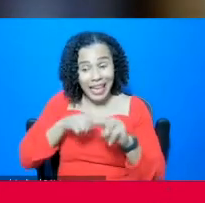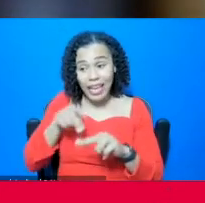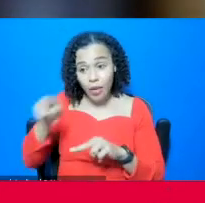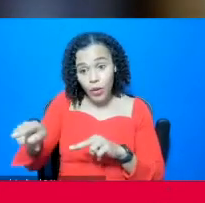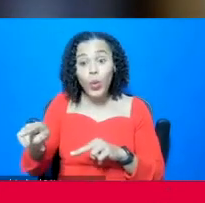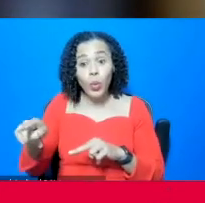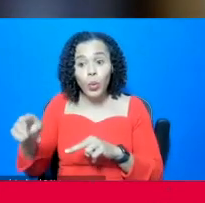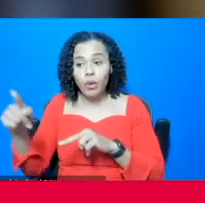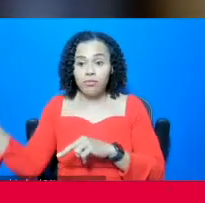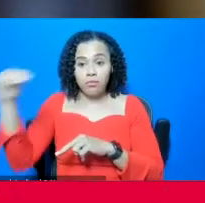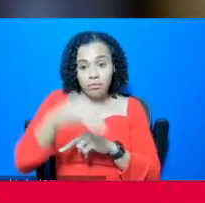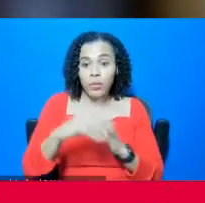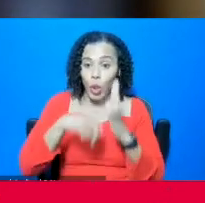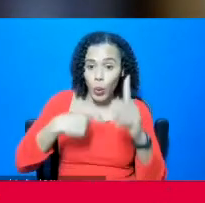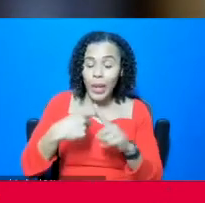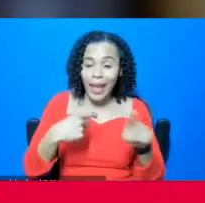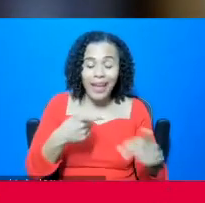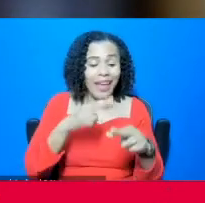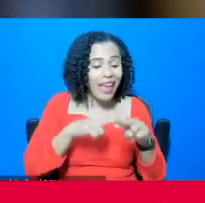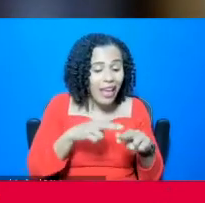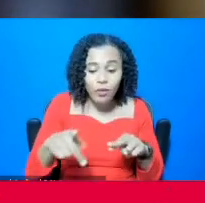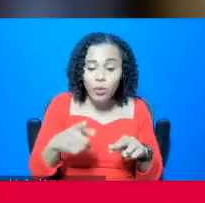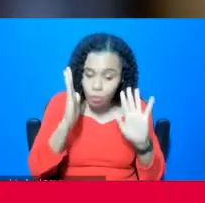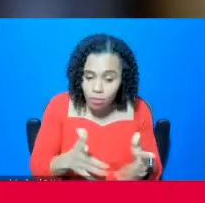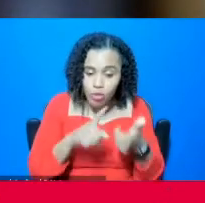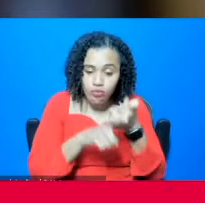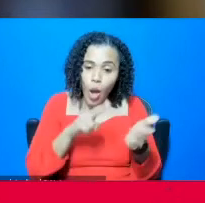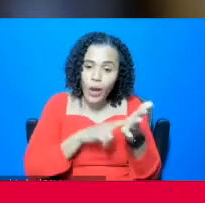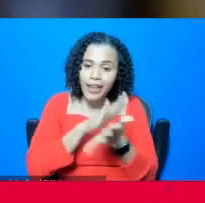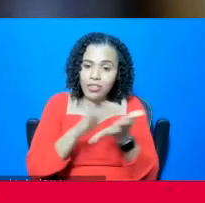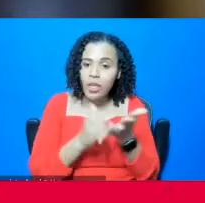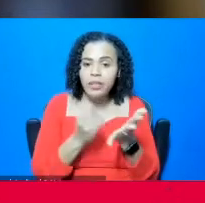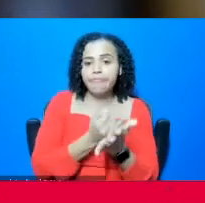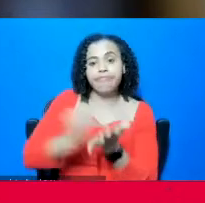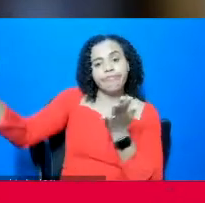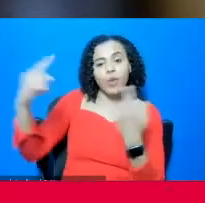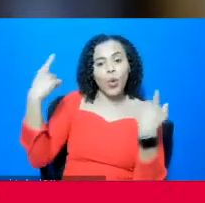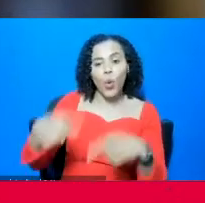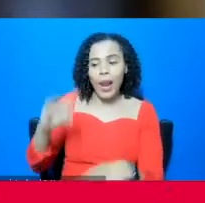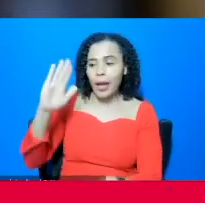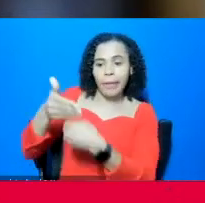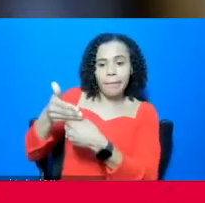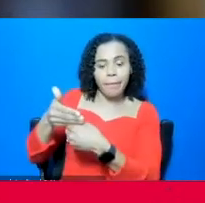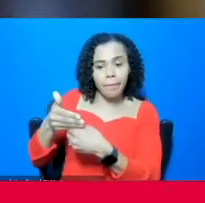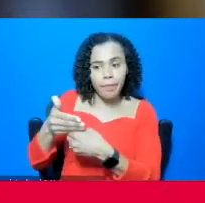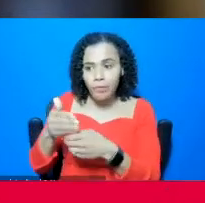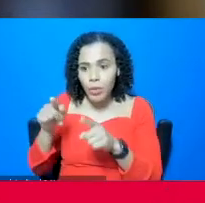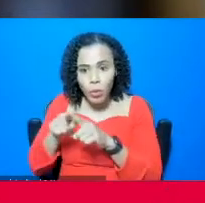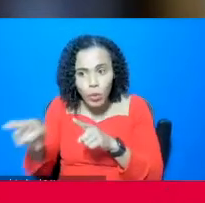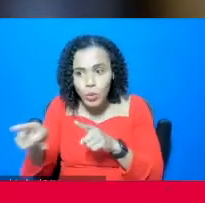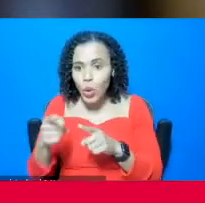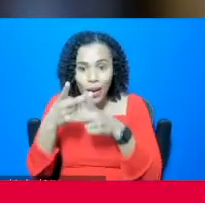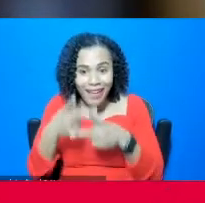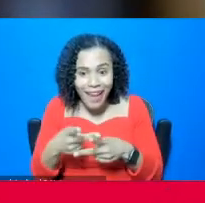entry. If you're granted asylum or refugee status, there are some exclusions on care that you can receive under the NHS.